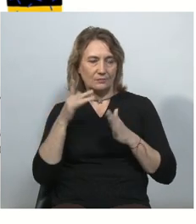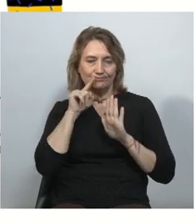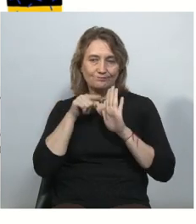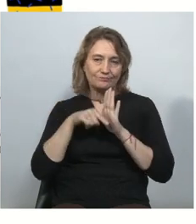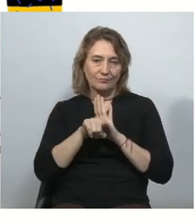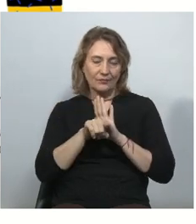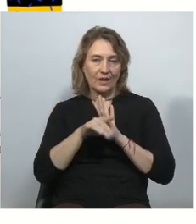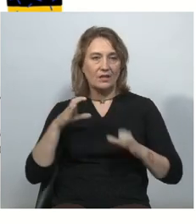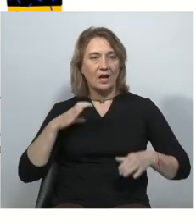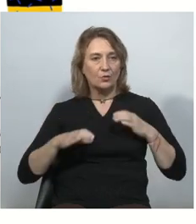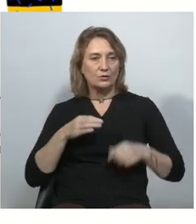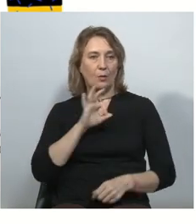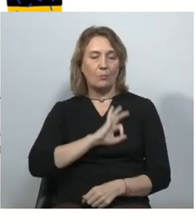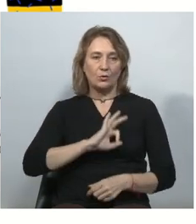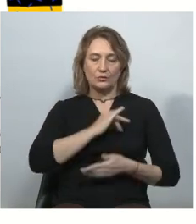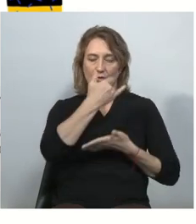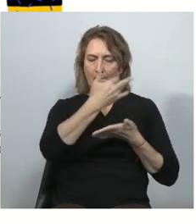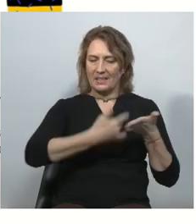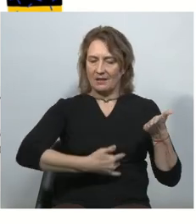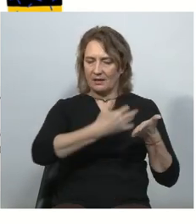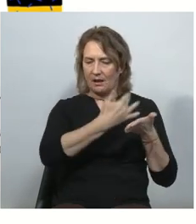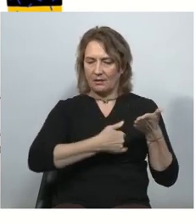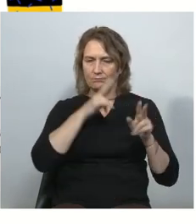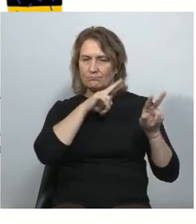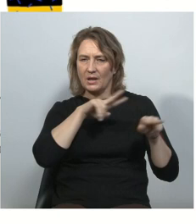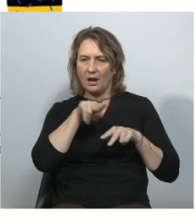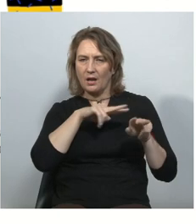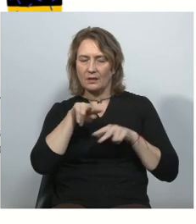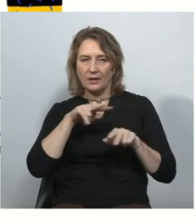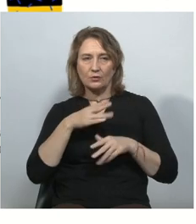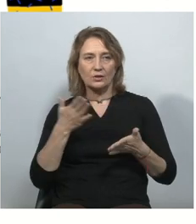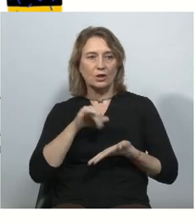visitors who read materials of the course,